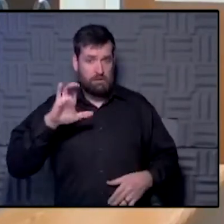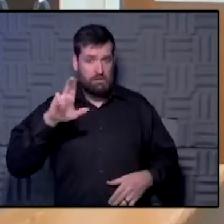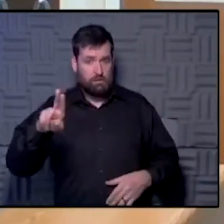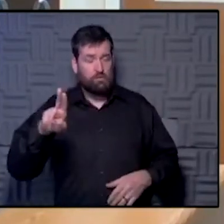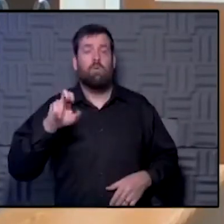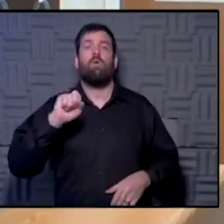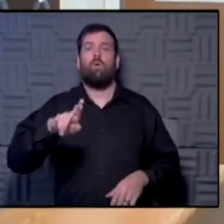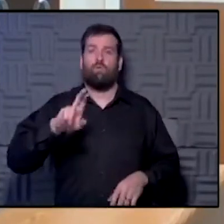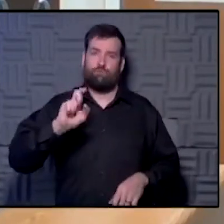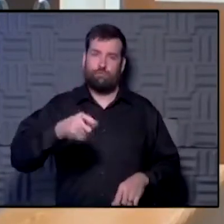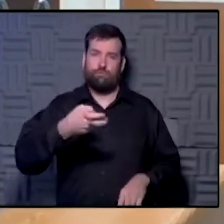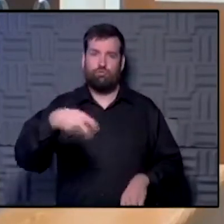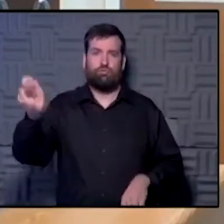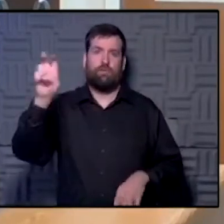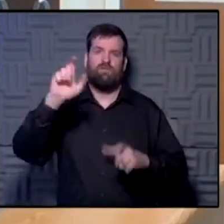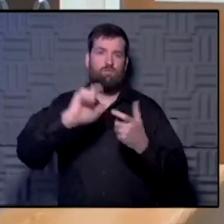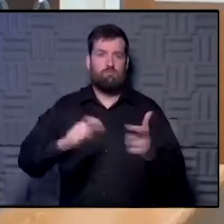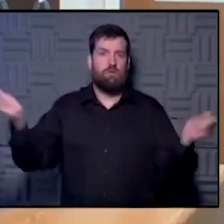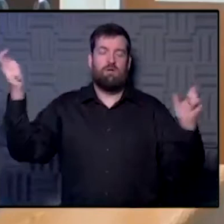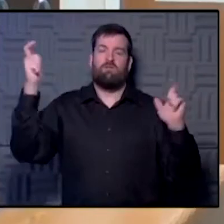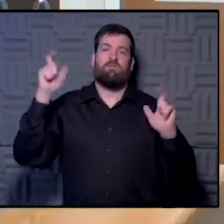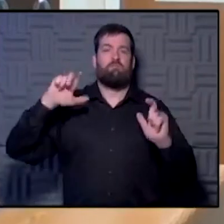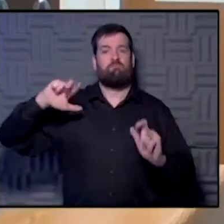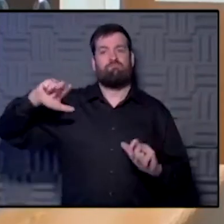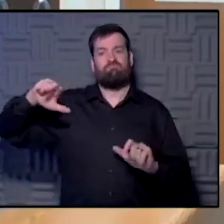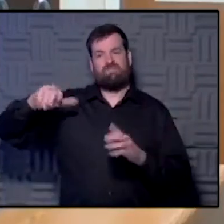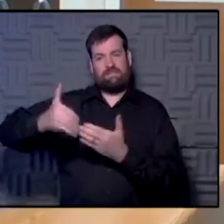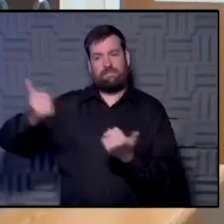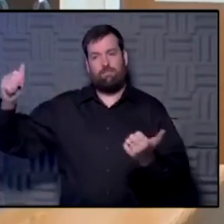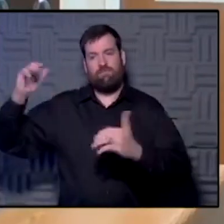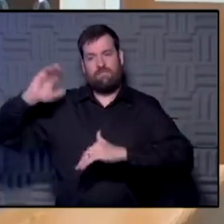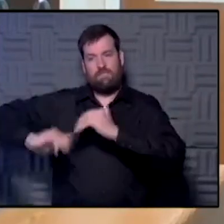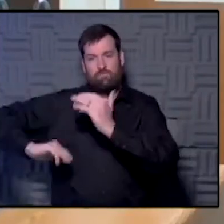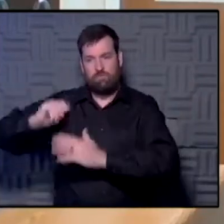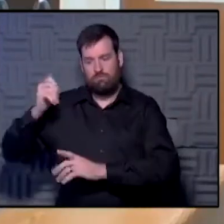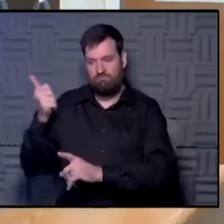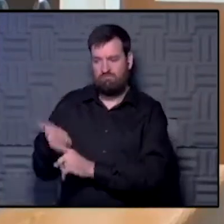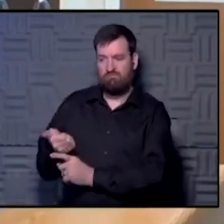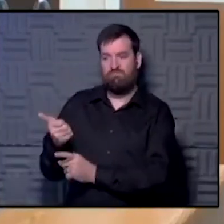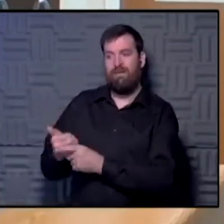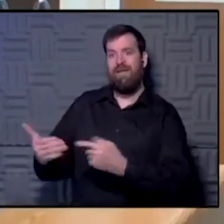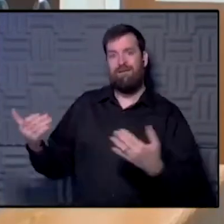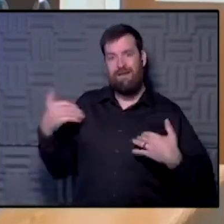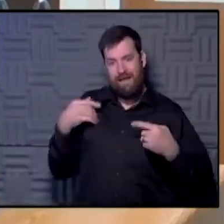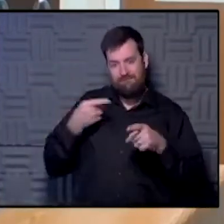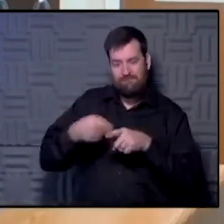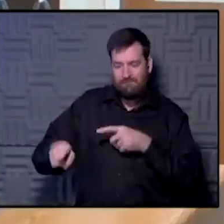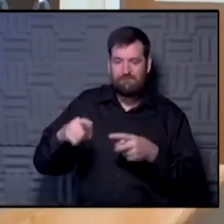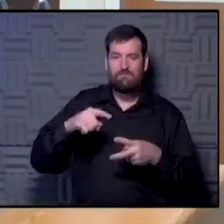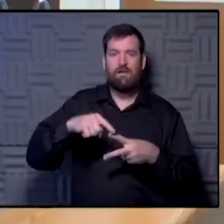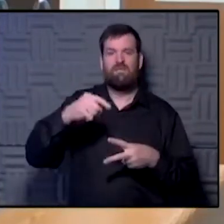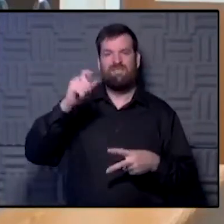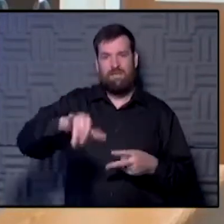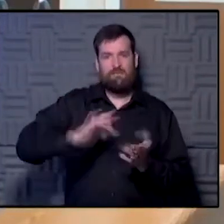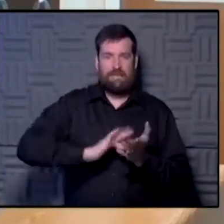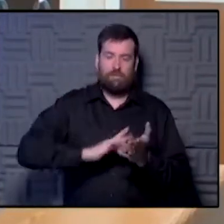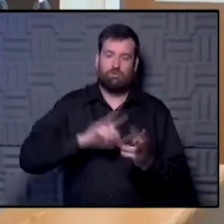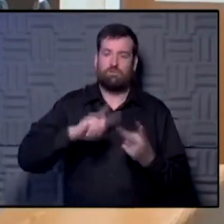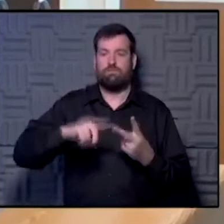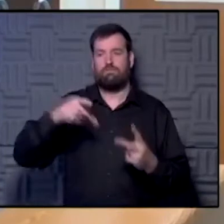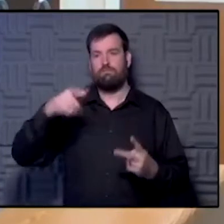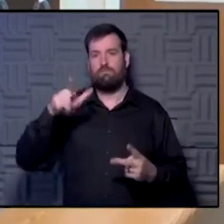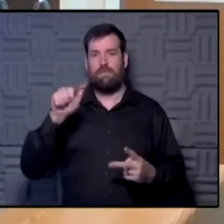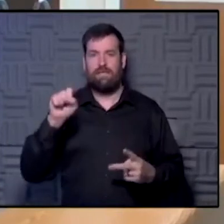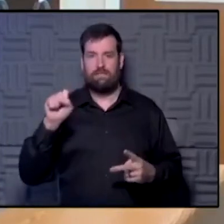should we transfer them to a larger tertiary facility where they have things like the plasma, remdesivir? So before we